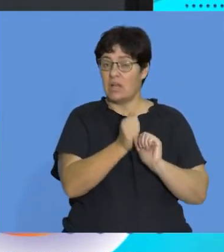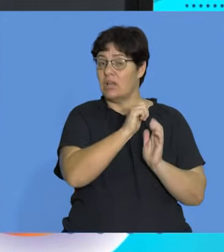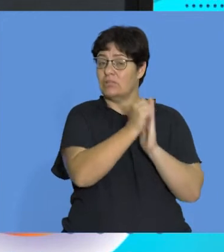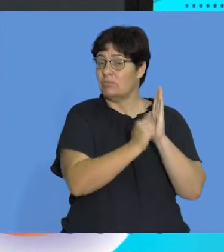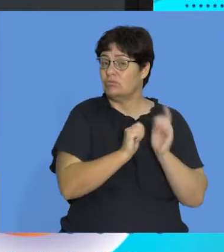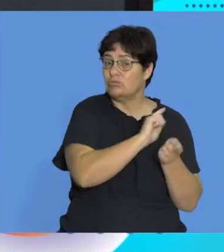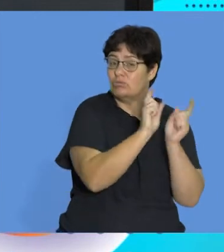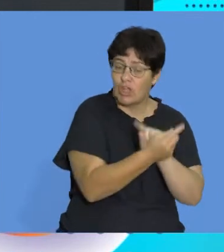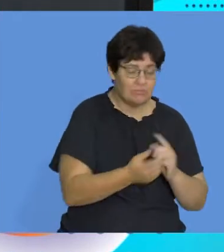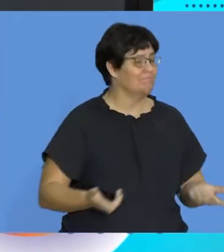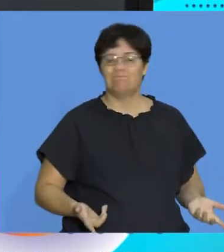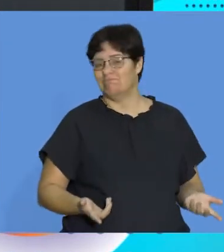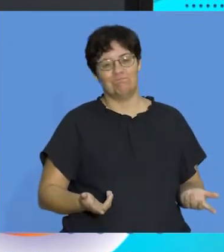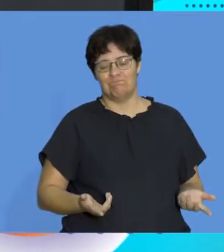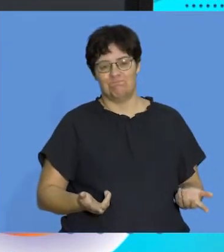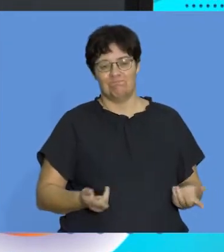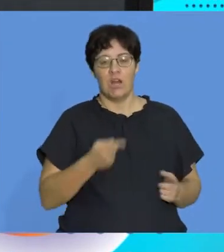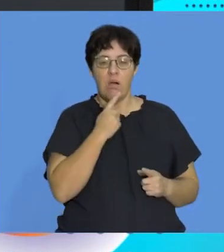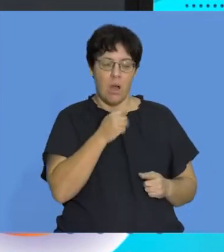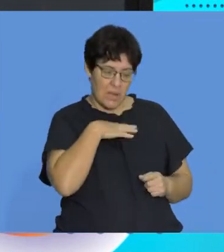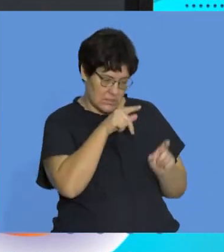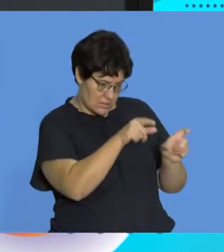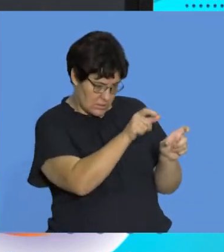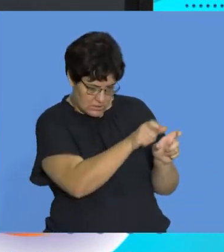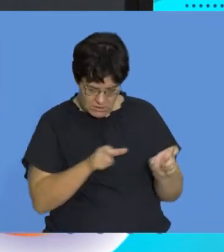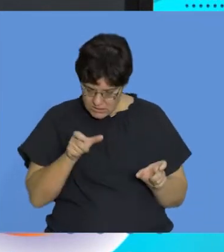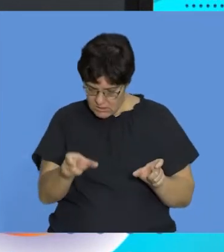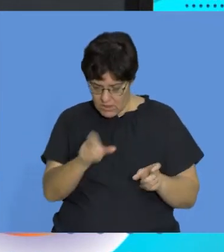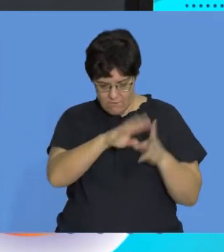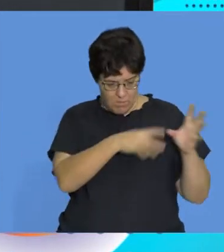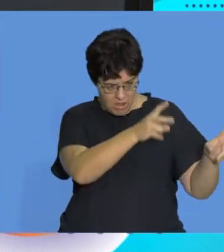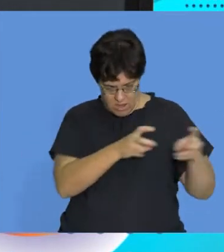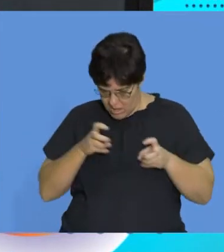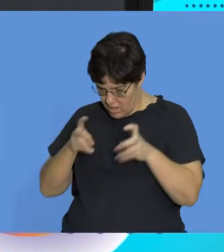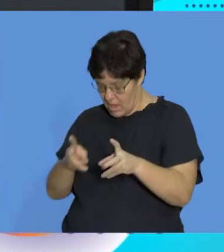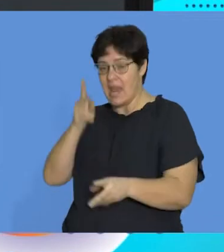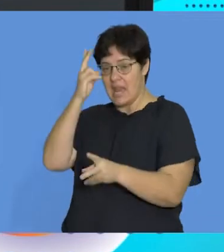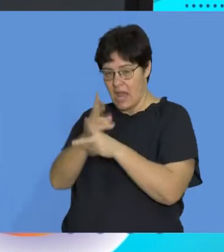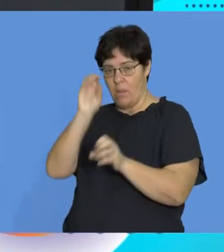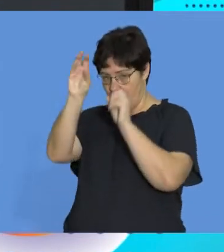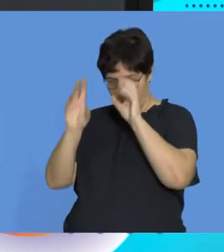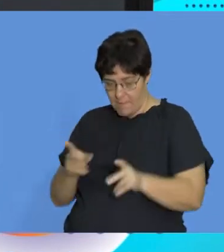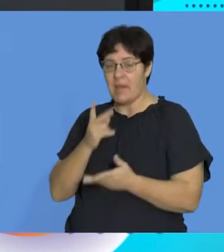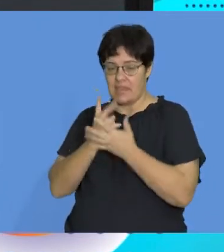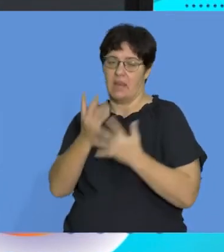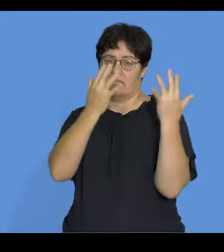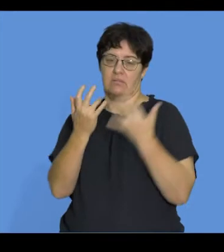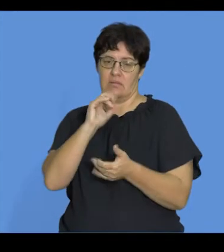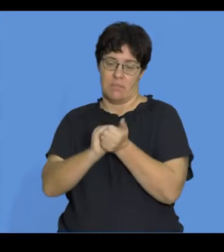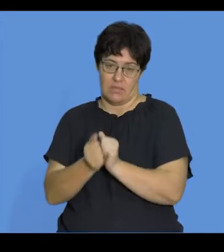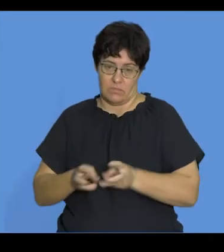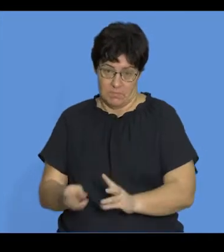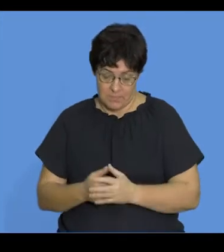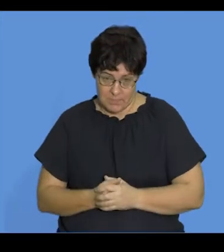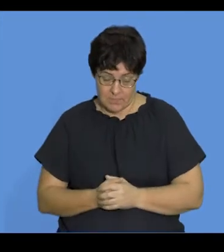and then try and isolate the unknown as part of our responding to questions, right? So the